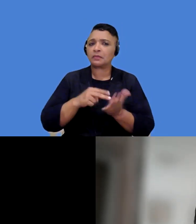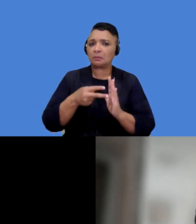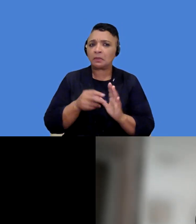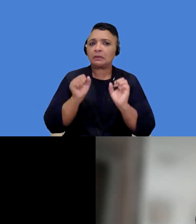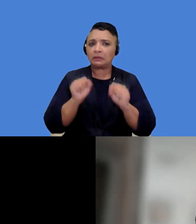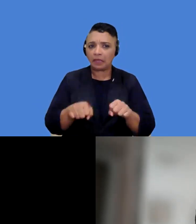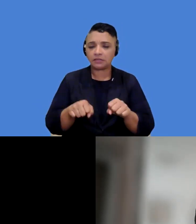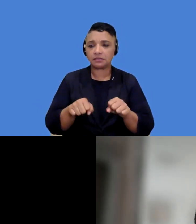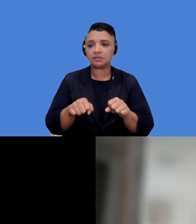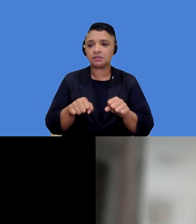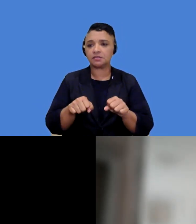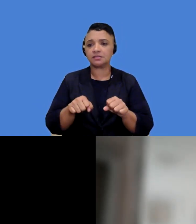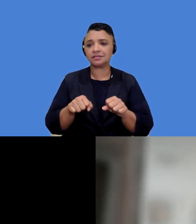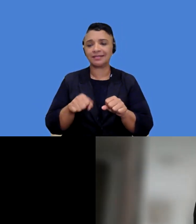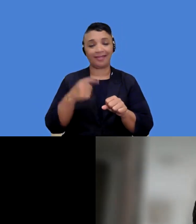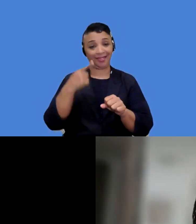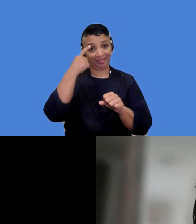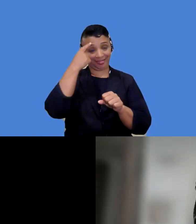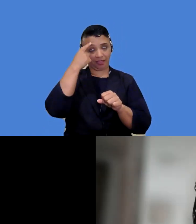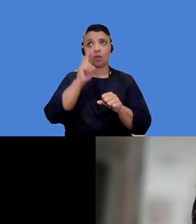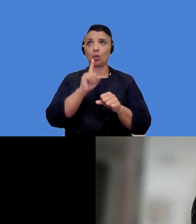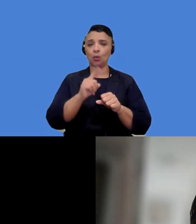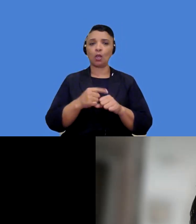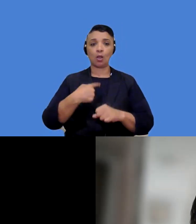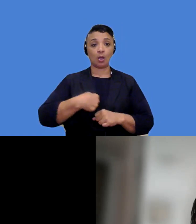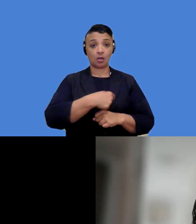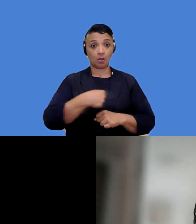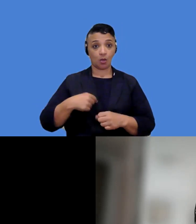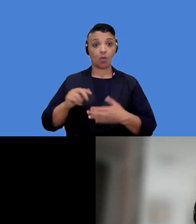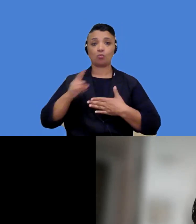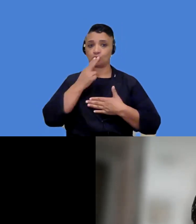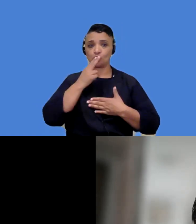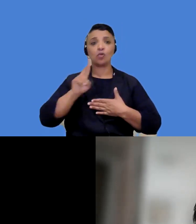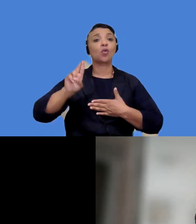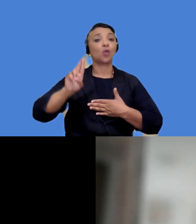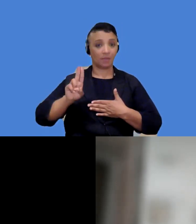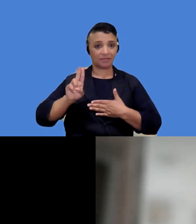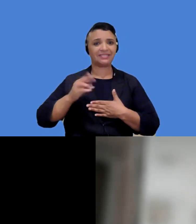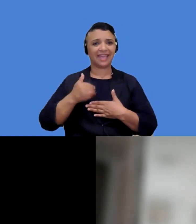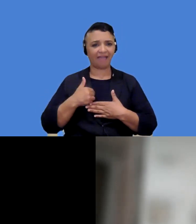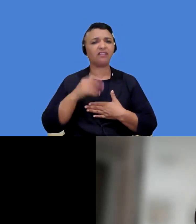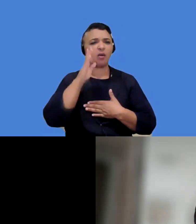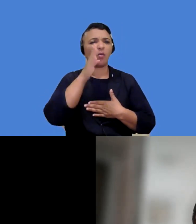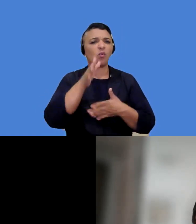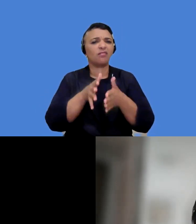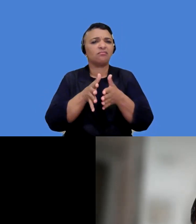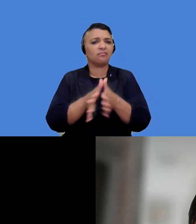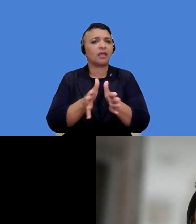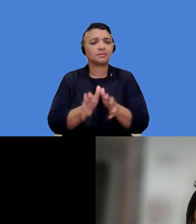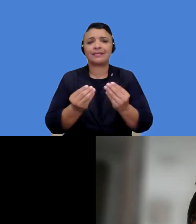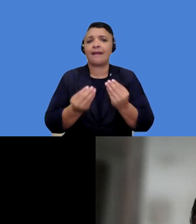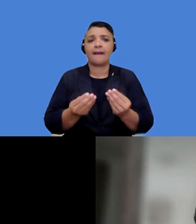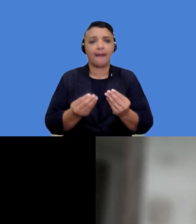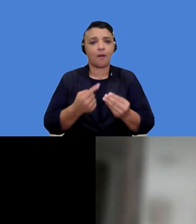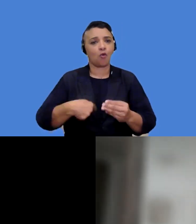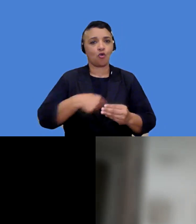translated in how the commitments mechanism, of which I will talk about in a minute, has been